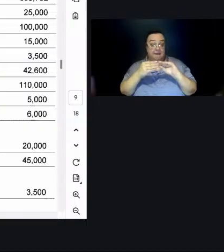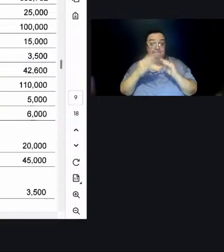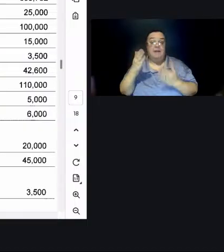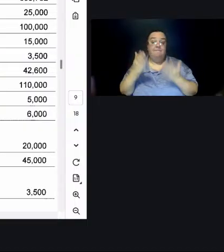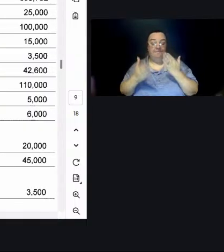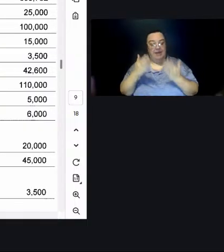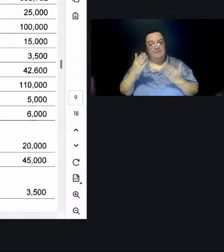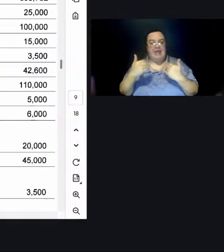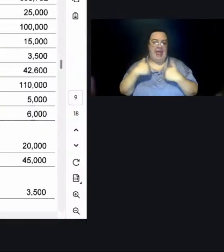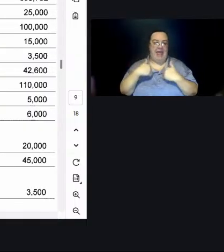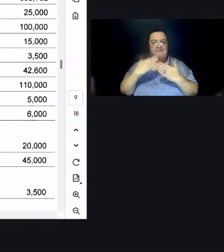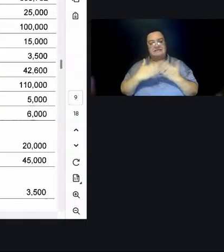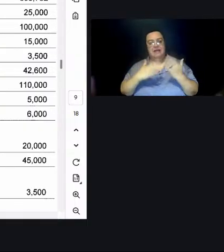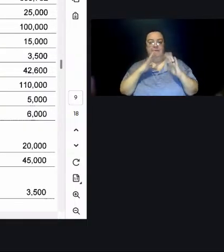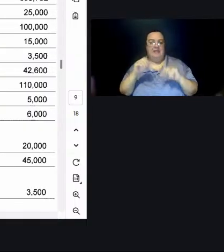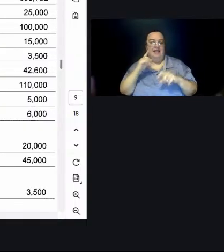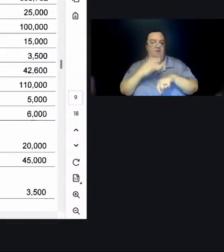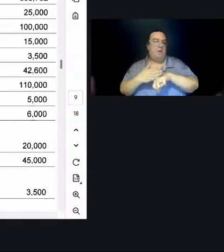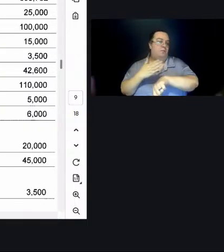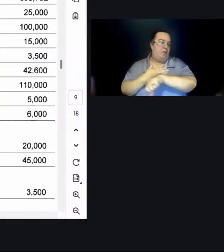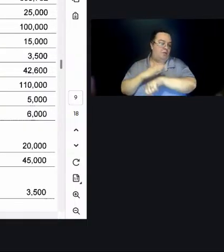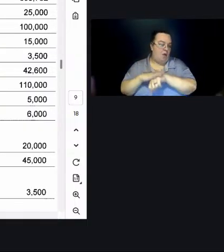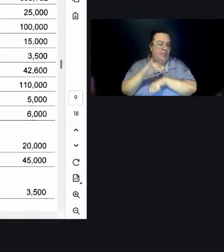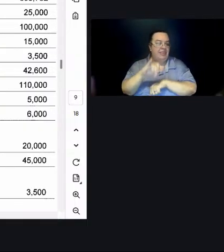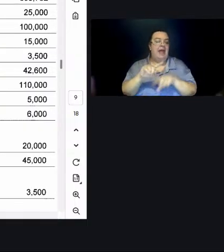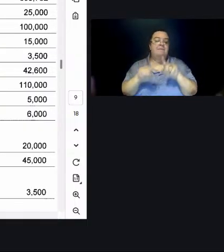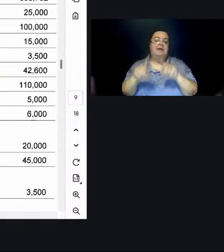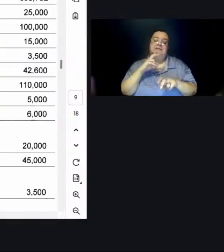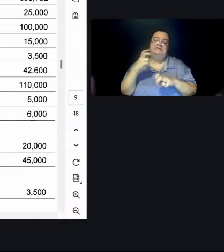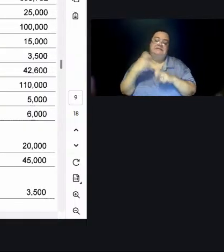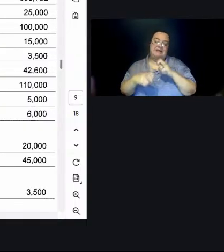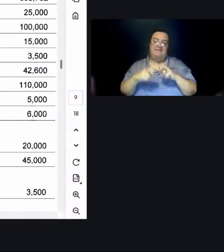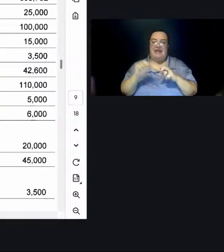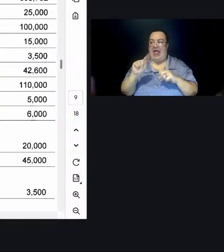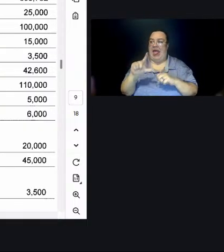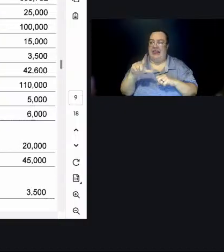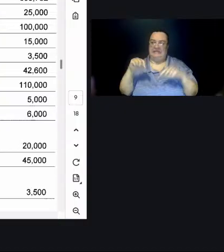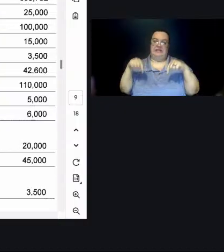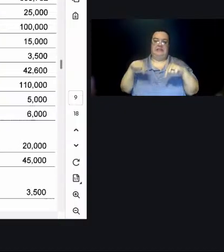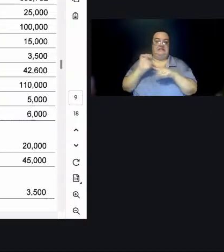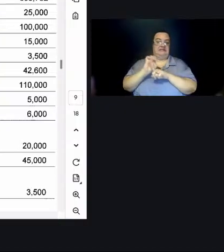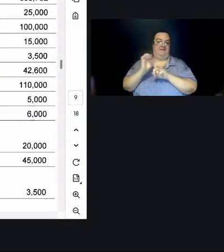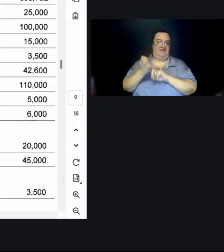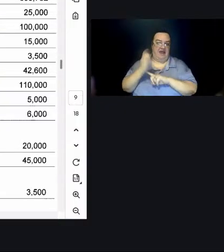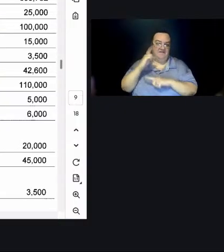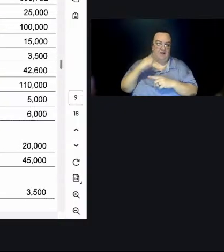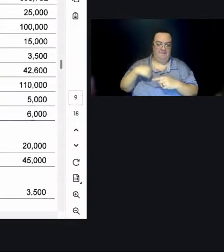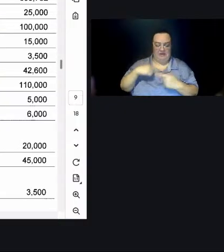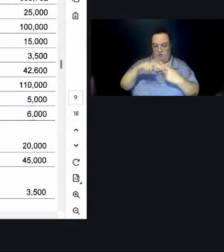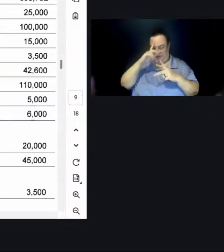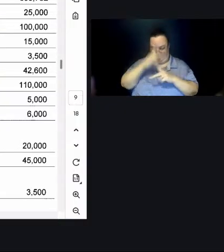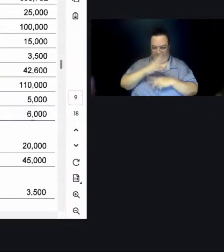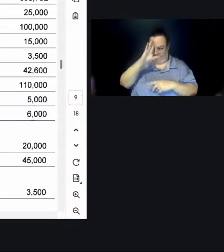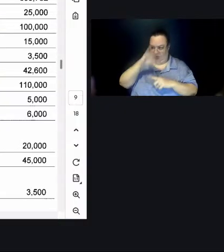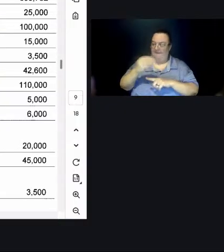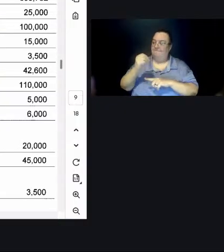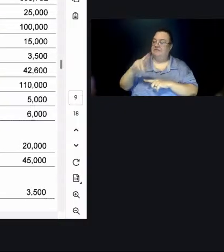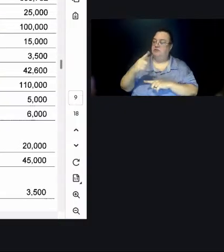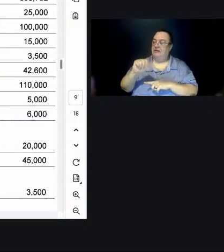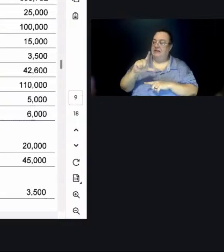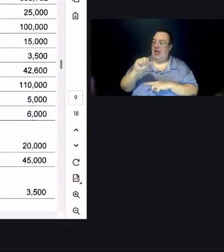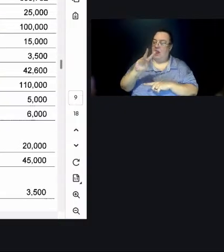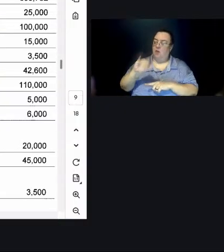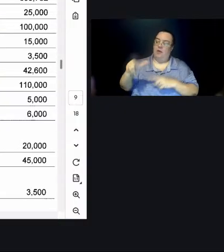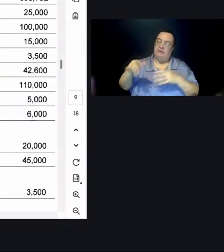for improvement within there, but it's very difficult, at least in this environment, for me to ascertain. I know Mr. Galloway was explaining it, but I